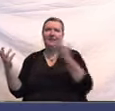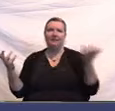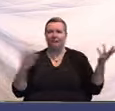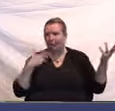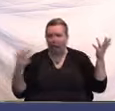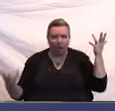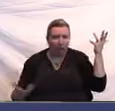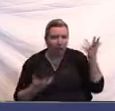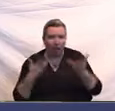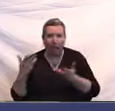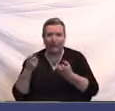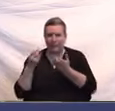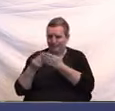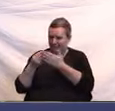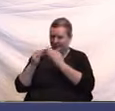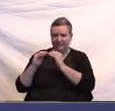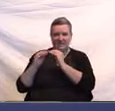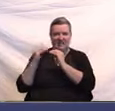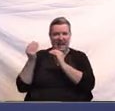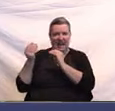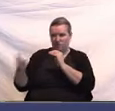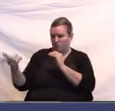ones, and that's something that we're working on.